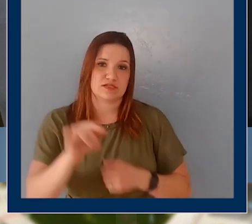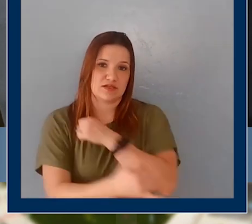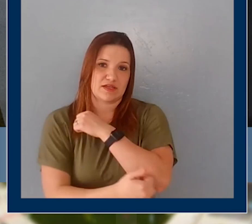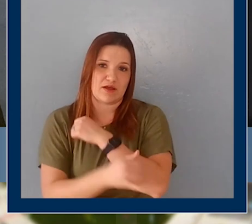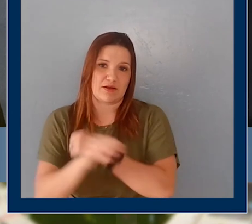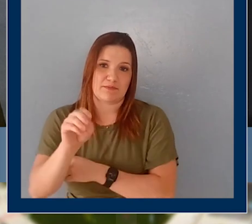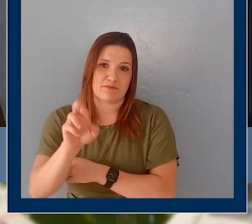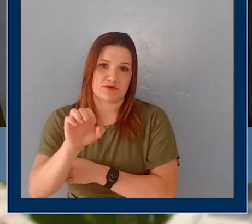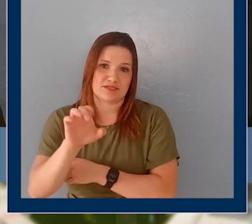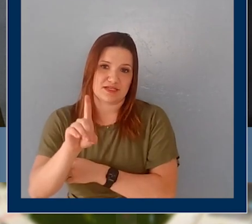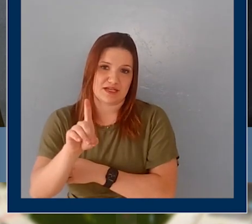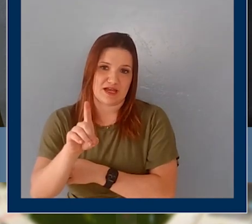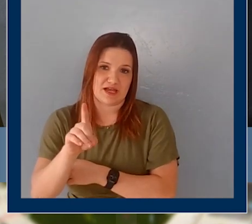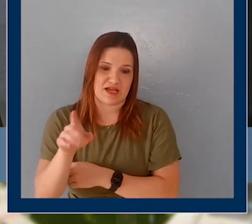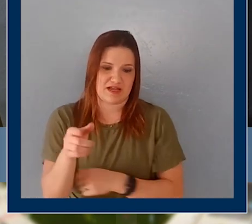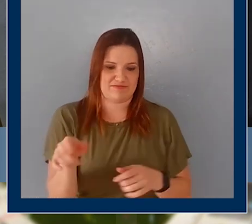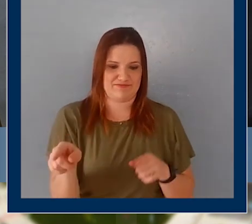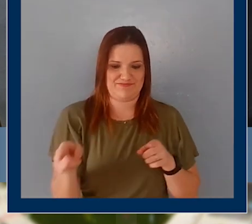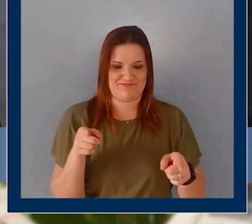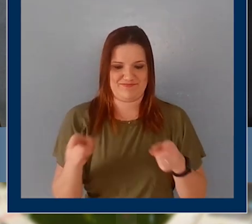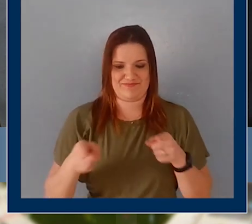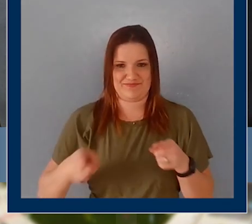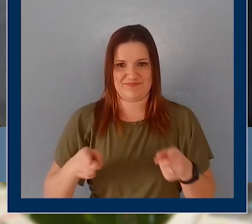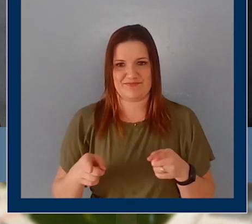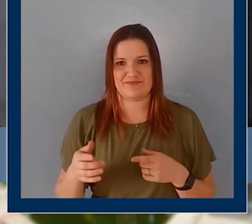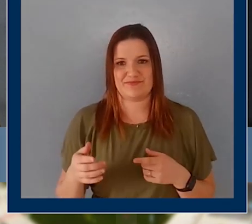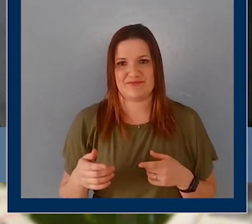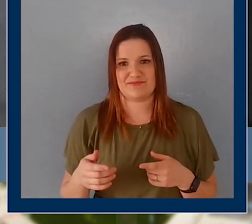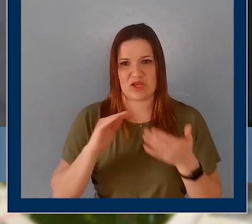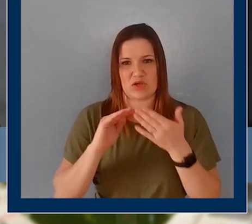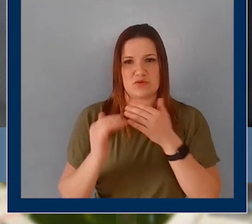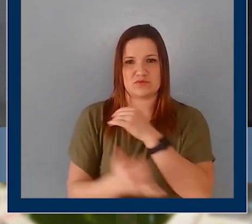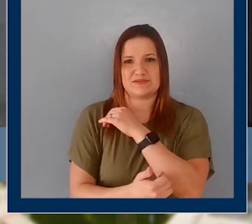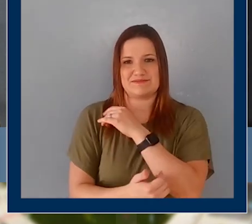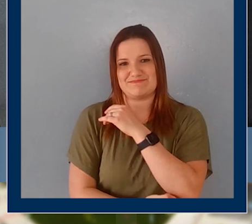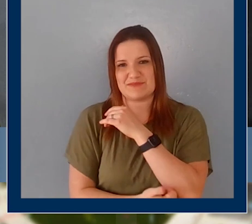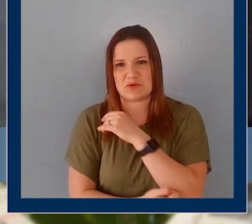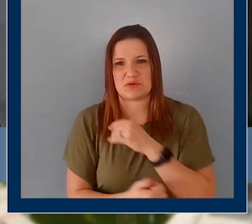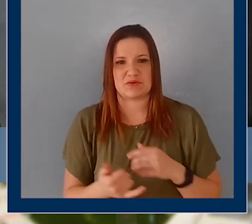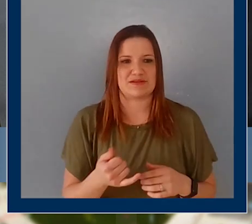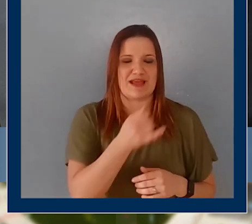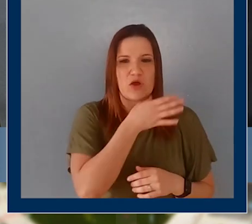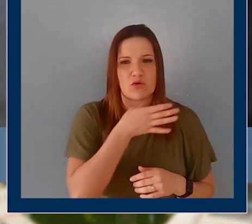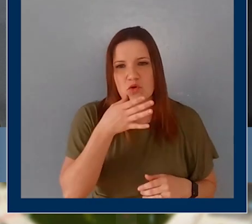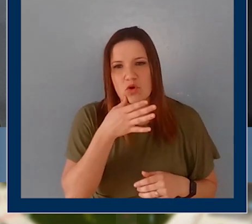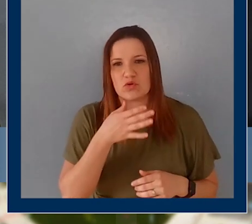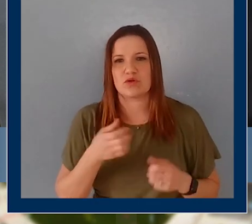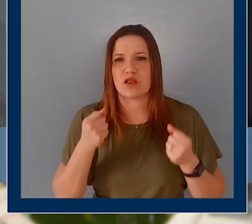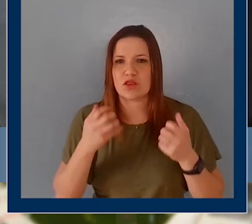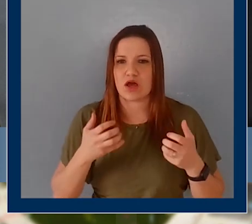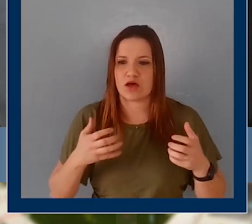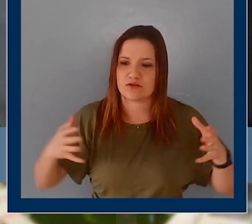per 100,000, followed by Stanislaus County at 124.3, LA County